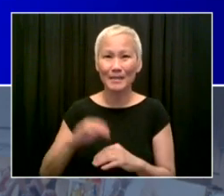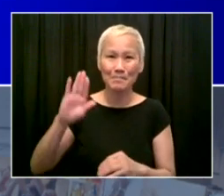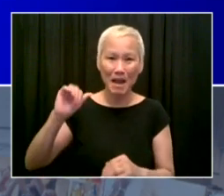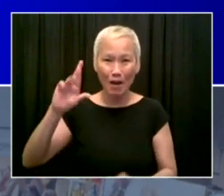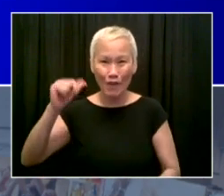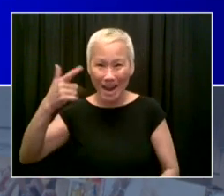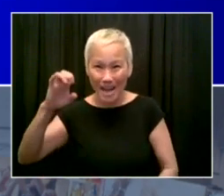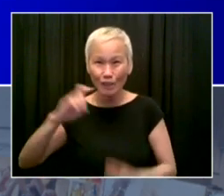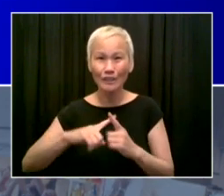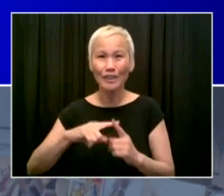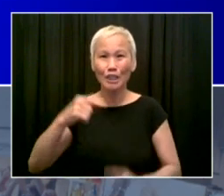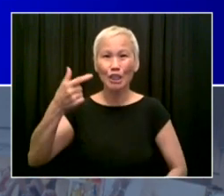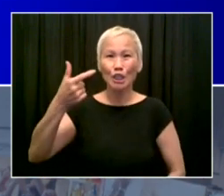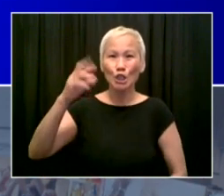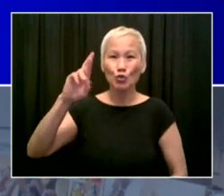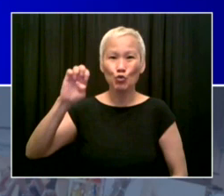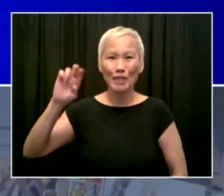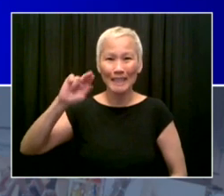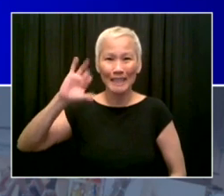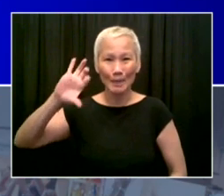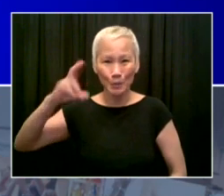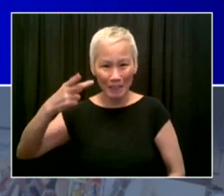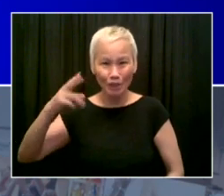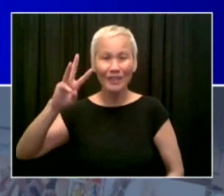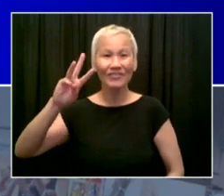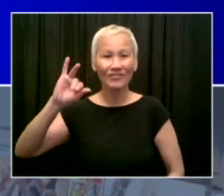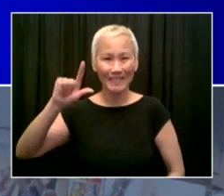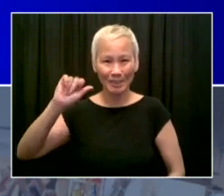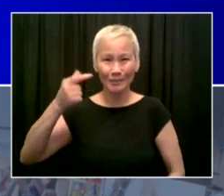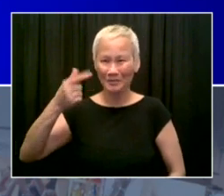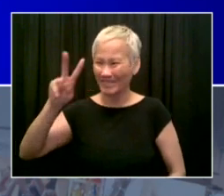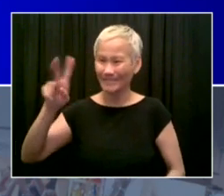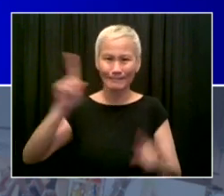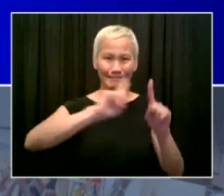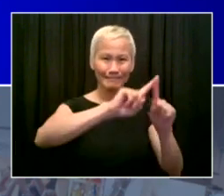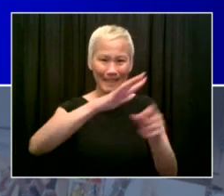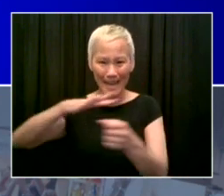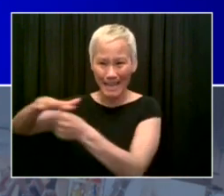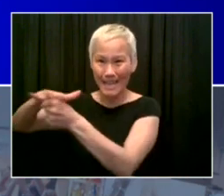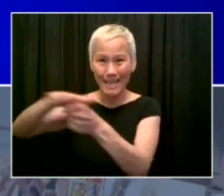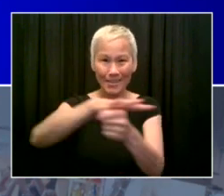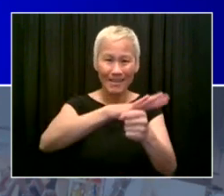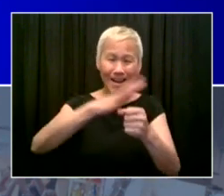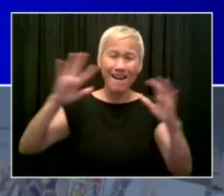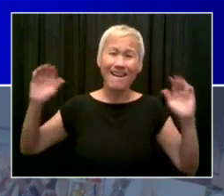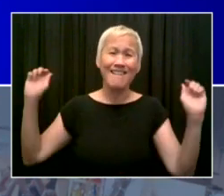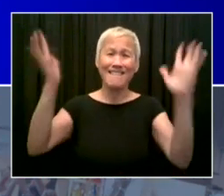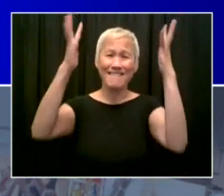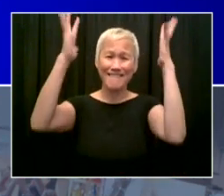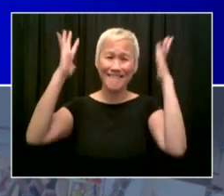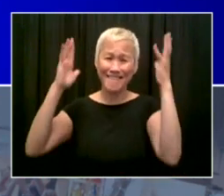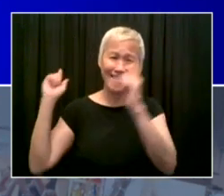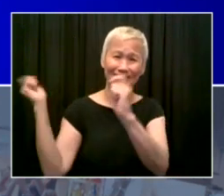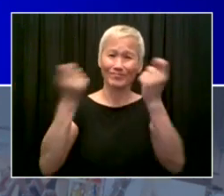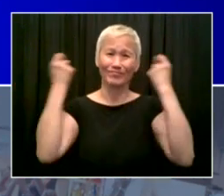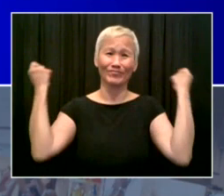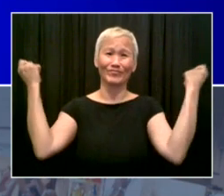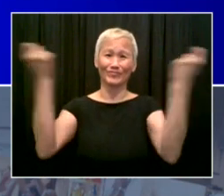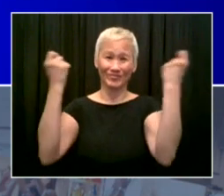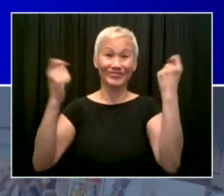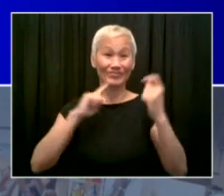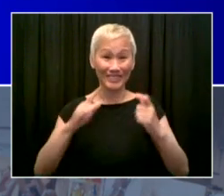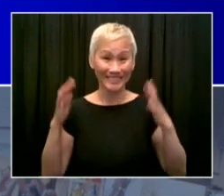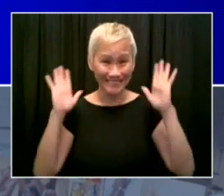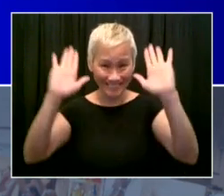this beautiful victory. And I got to tell you, there's something of a metaphor here, because this Italian national team, they were